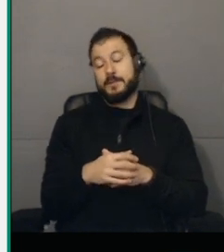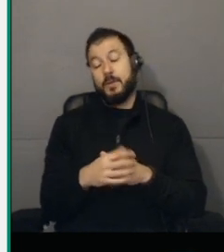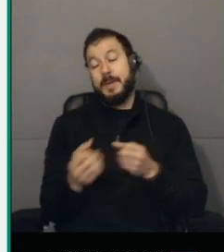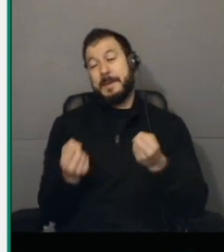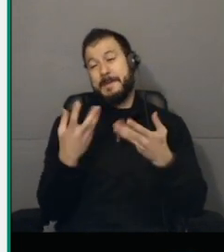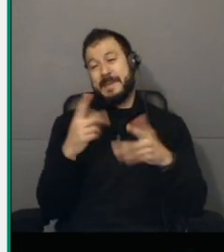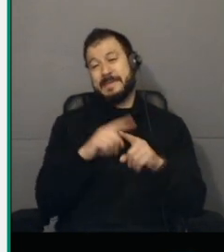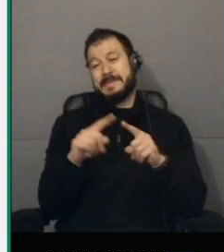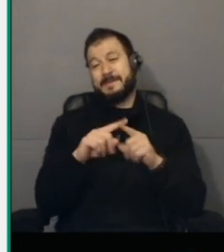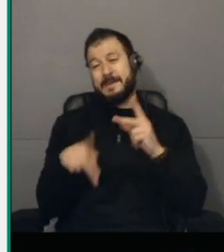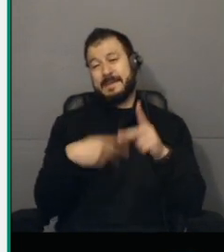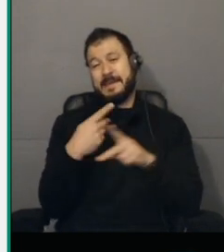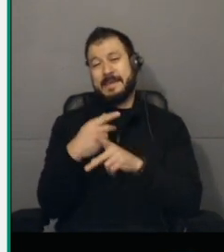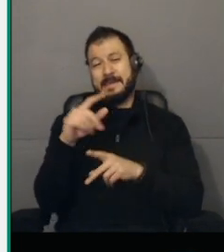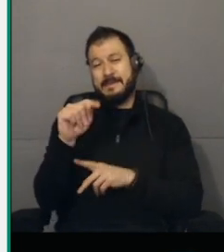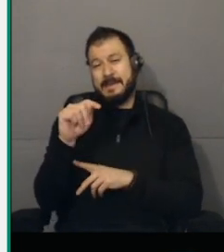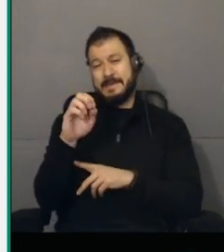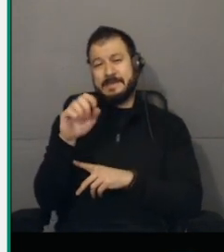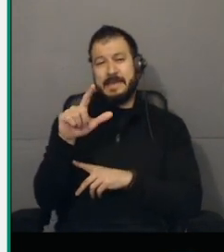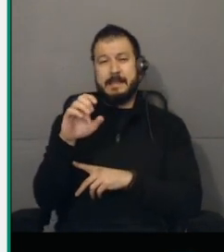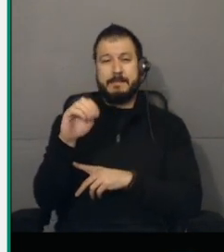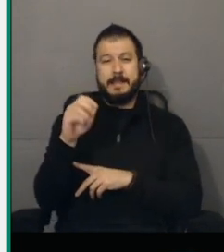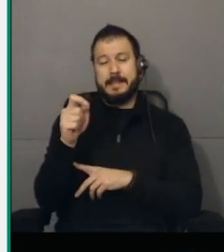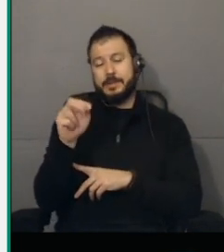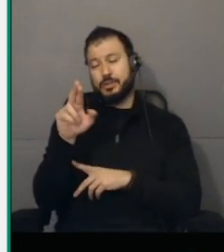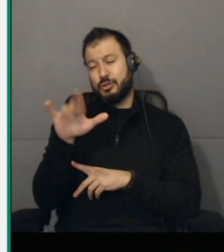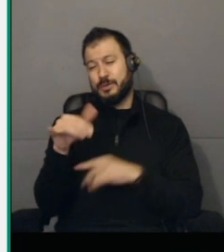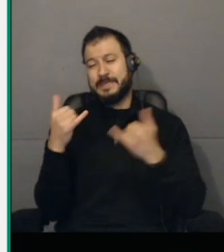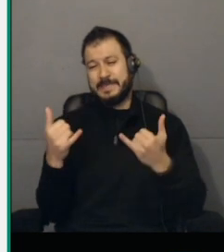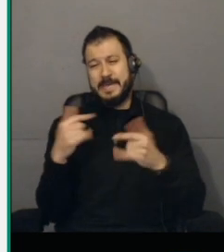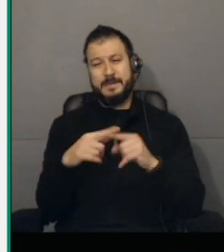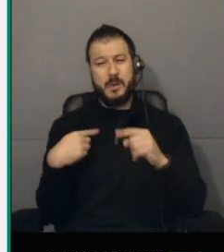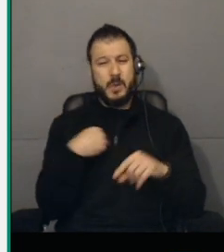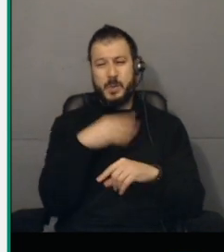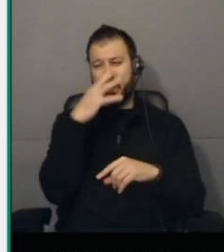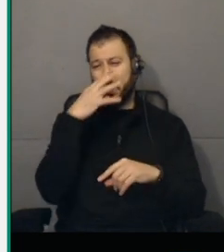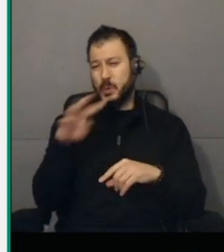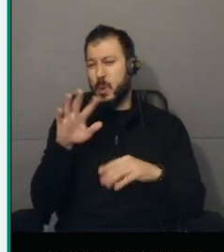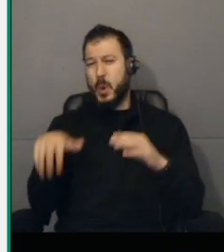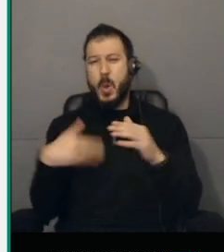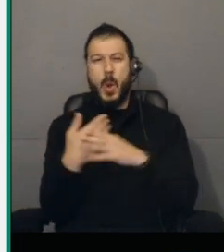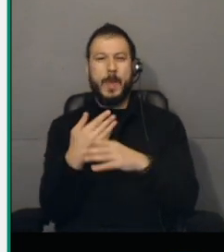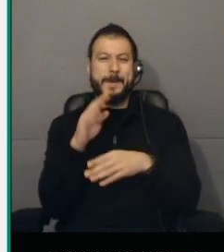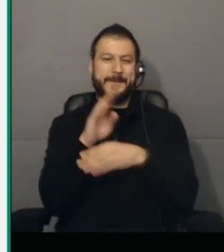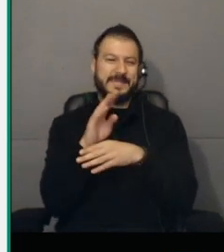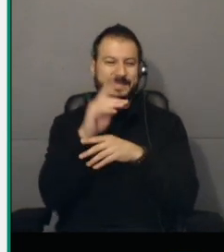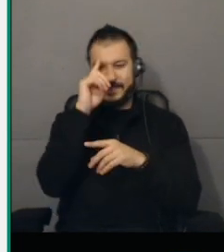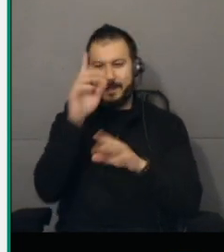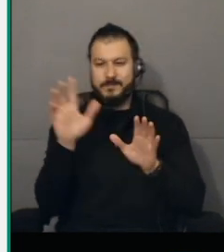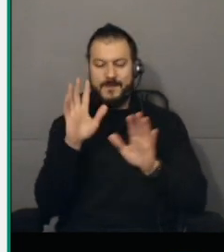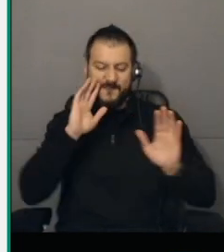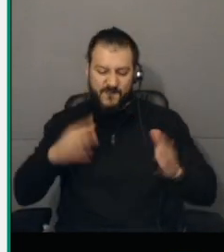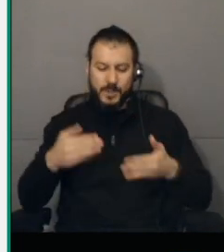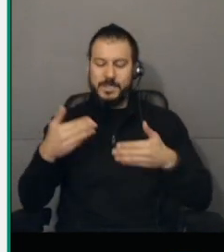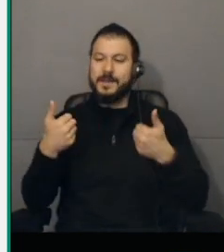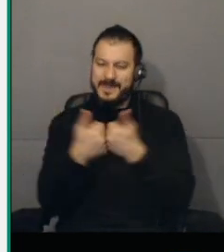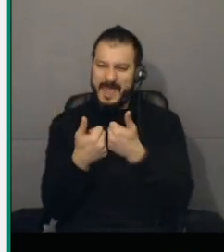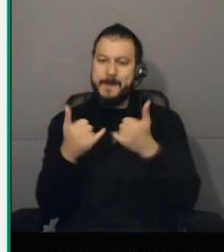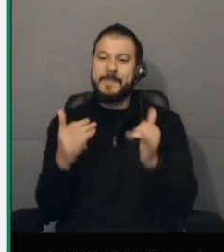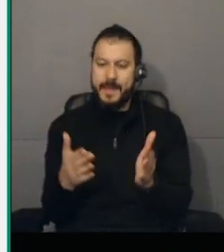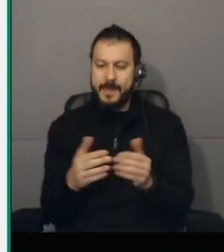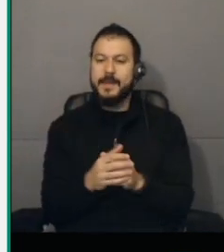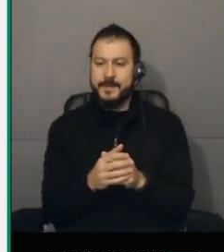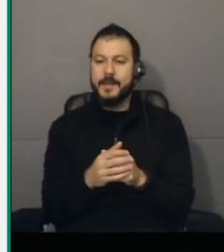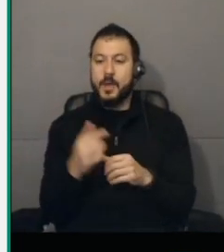So there are many different types of telemetry today, but we're going to ignore all of the business intelligence stuff and focus on gameplay.